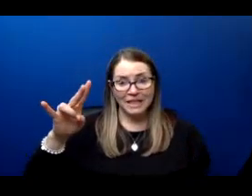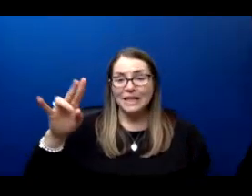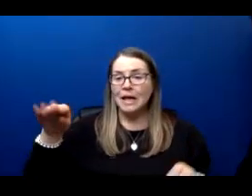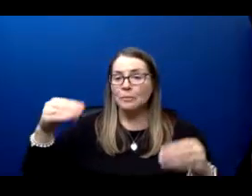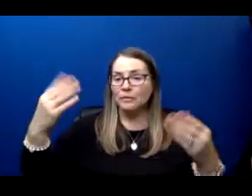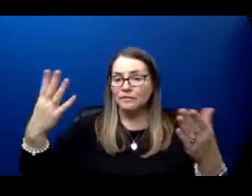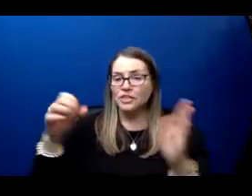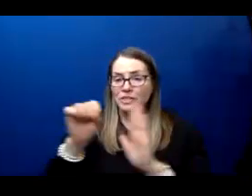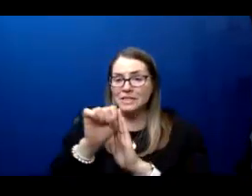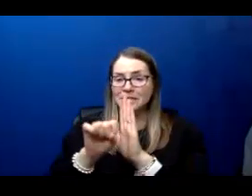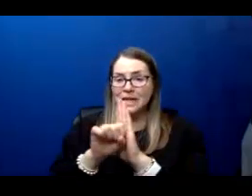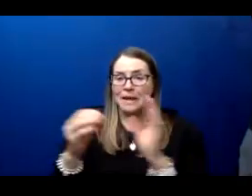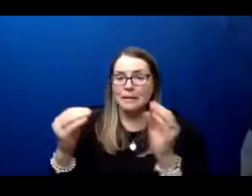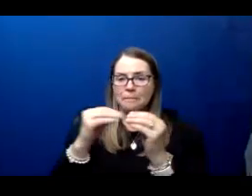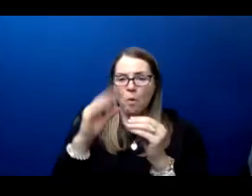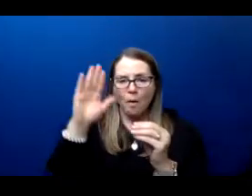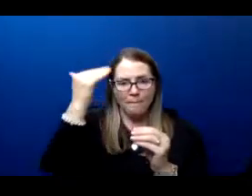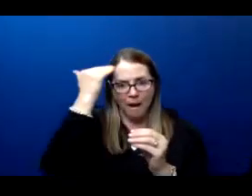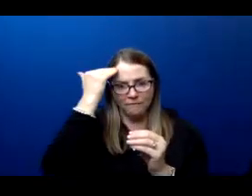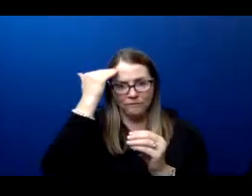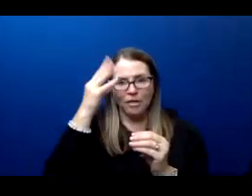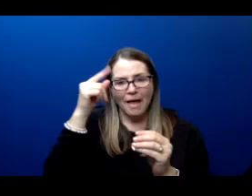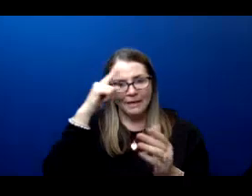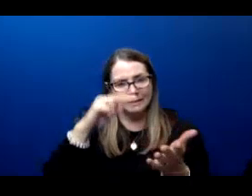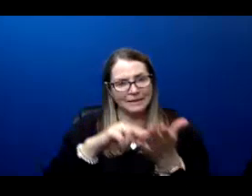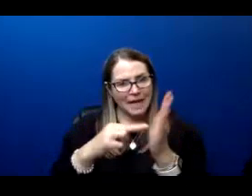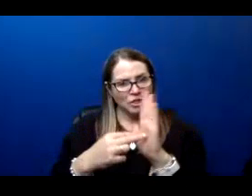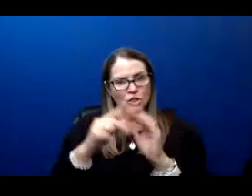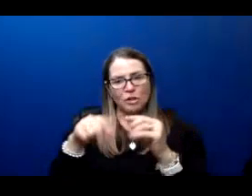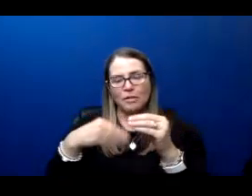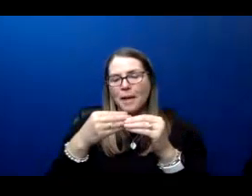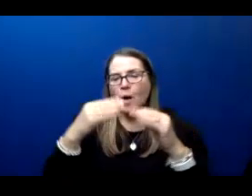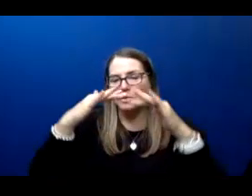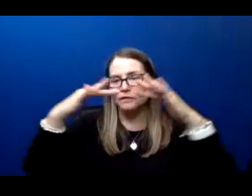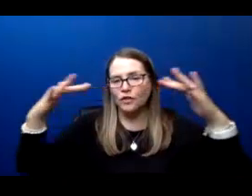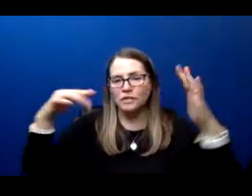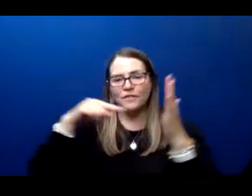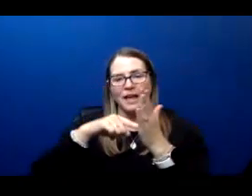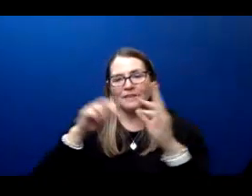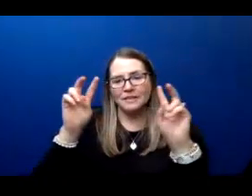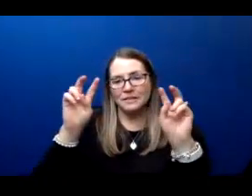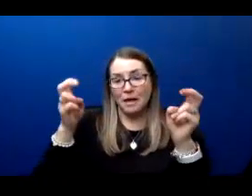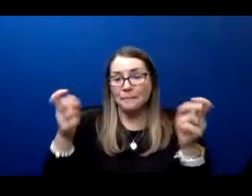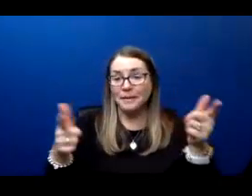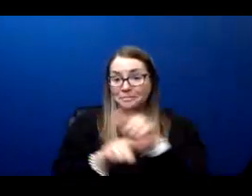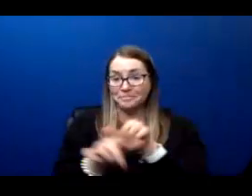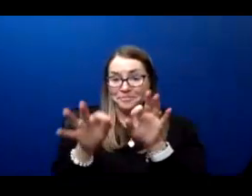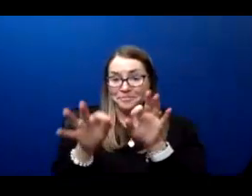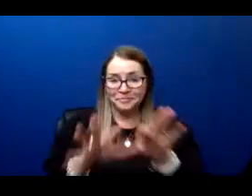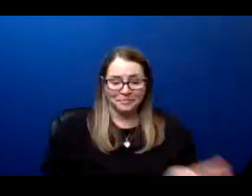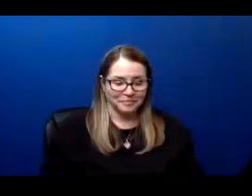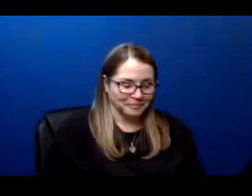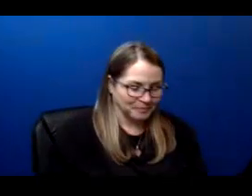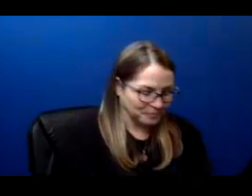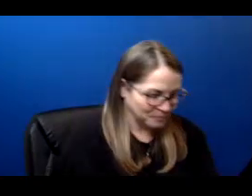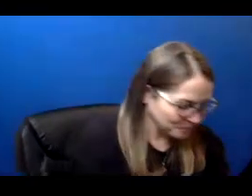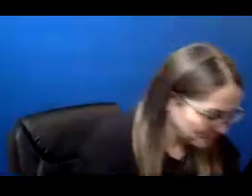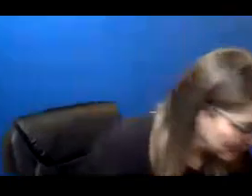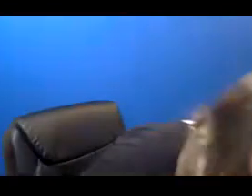the state be more mindful and intentional about diversifying this topic, and it names that we should be supporting